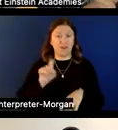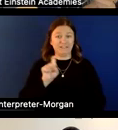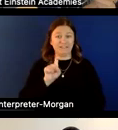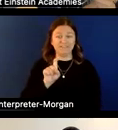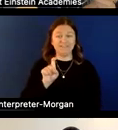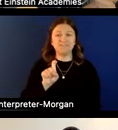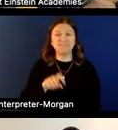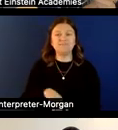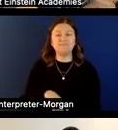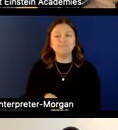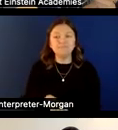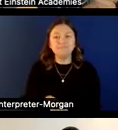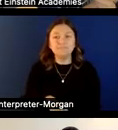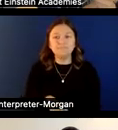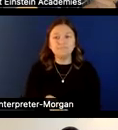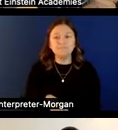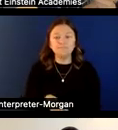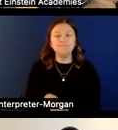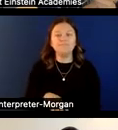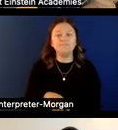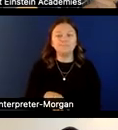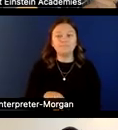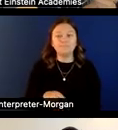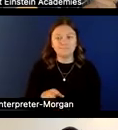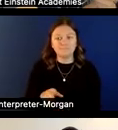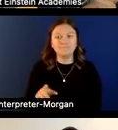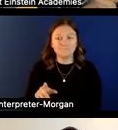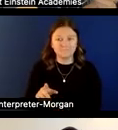So it starts kind of with a T. Yeah, it was.